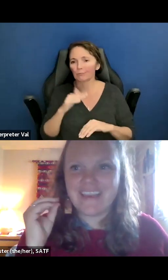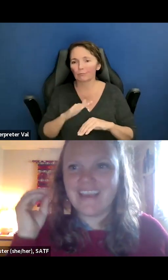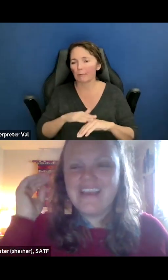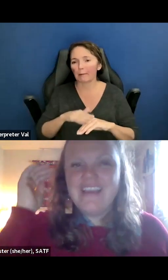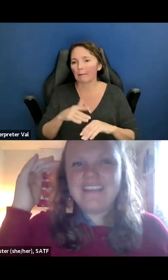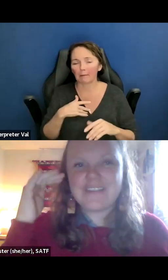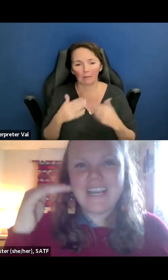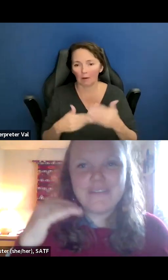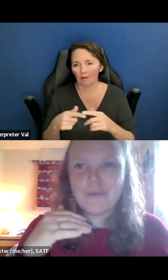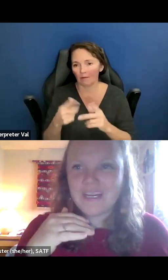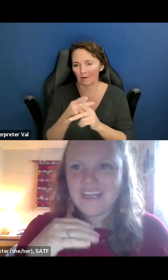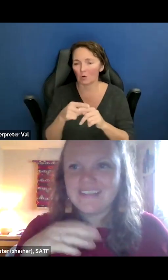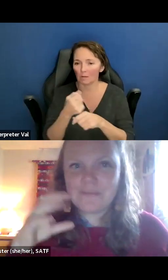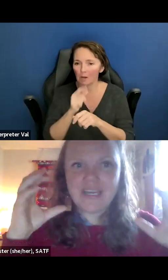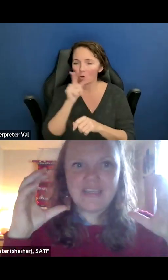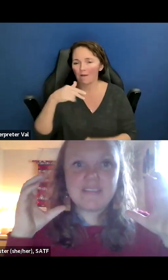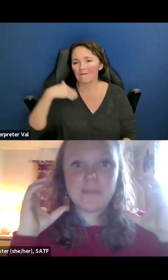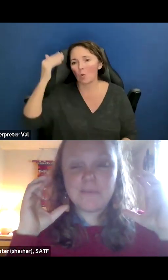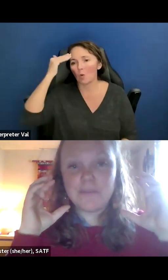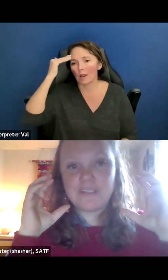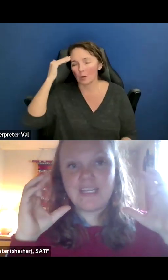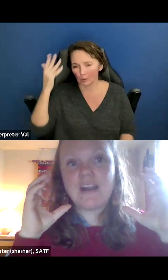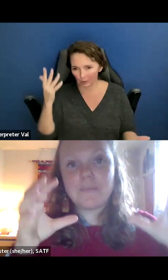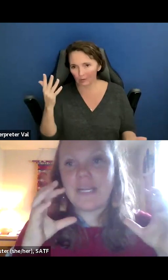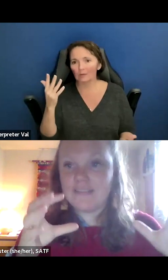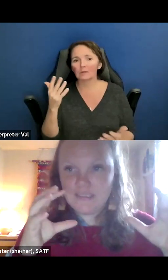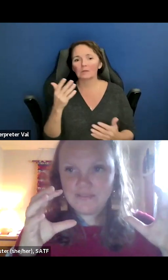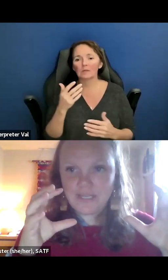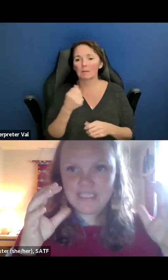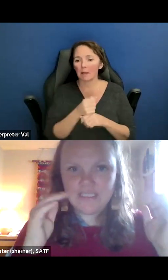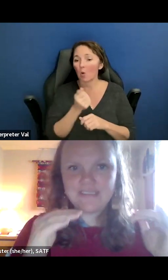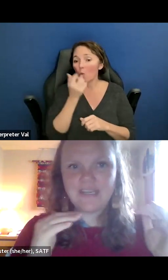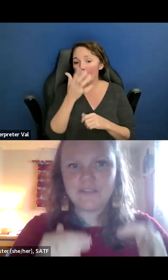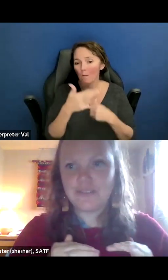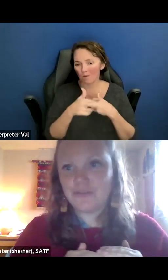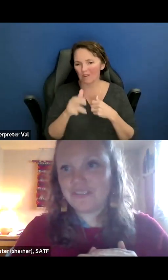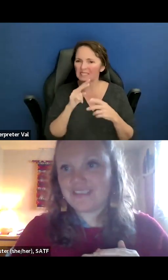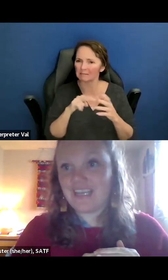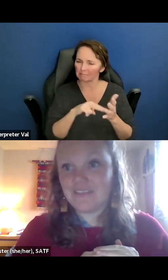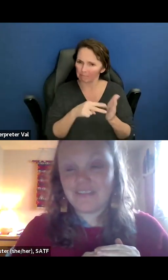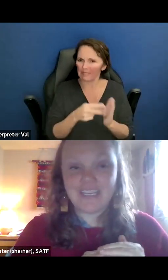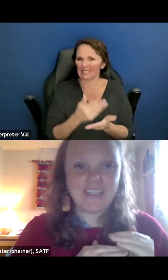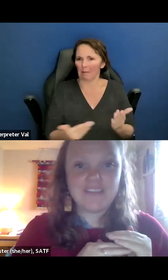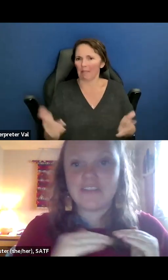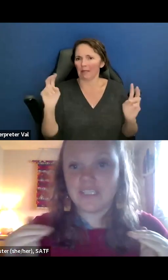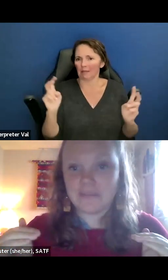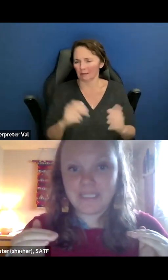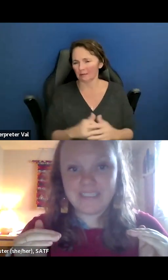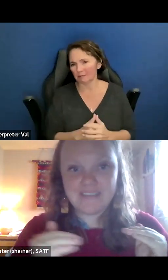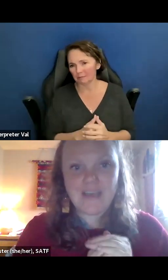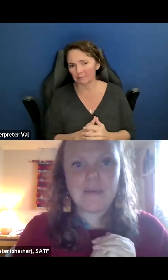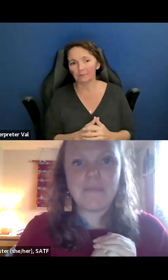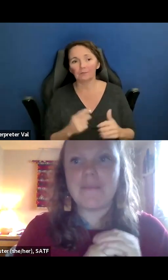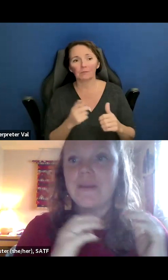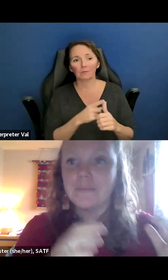say that these are kind of organized by some of the most like comprehensive strategies down to just kind of like a starting